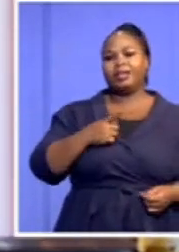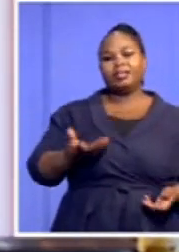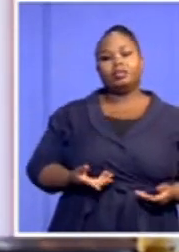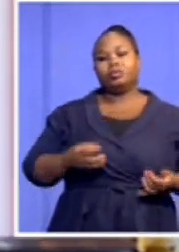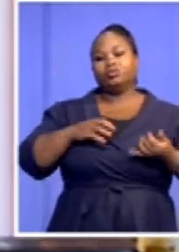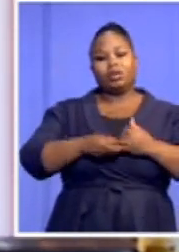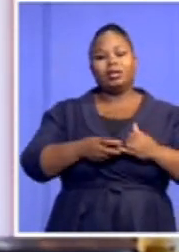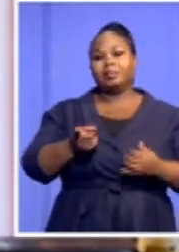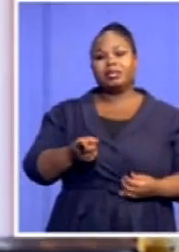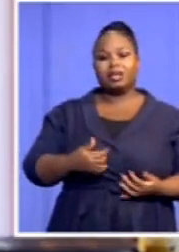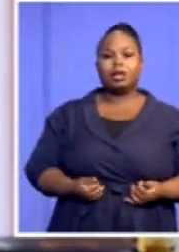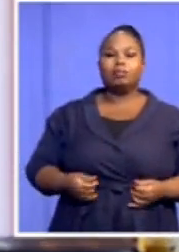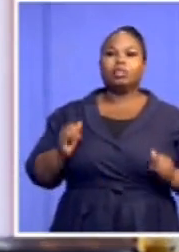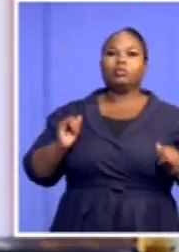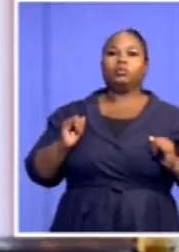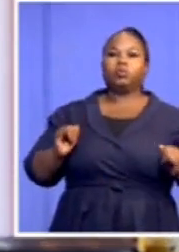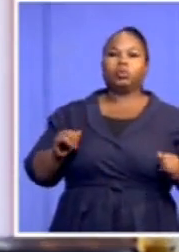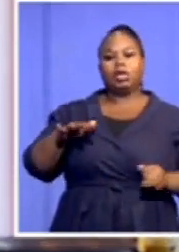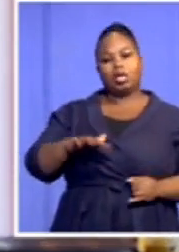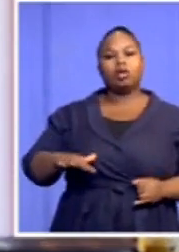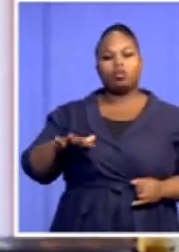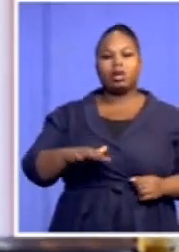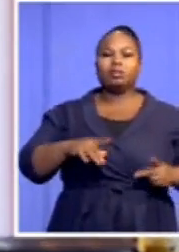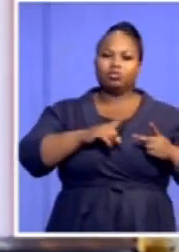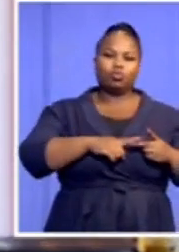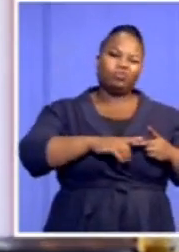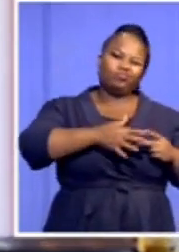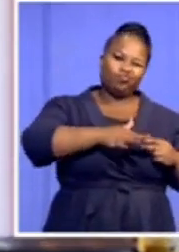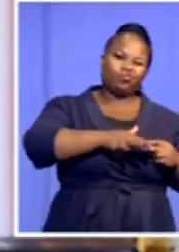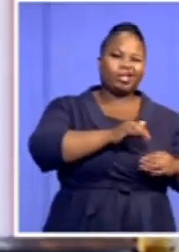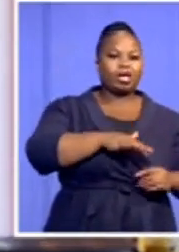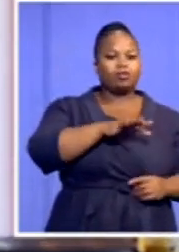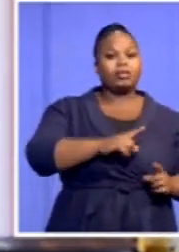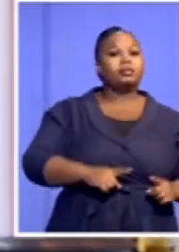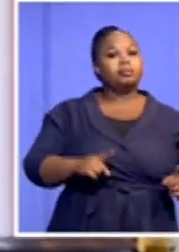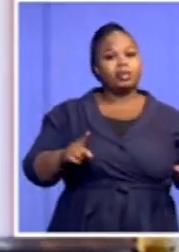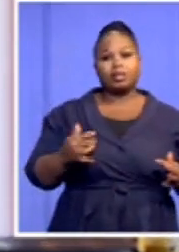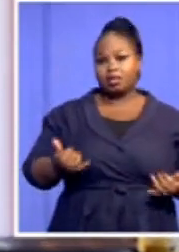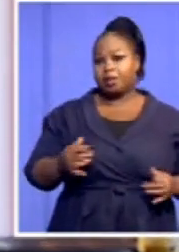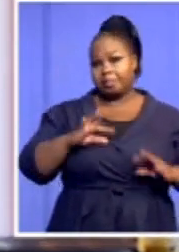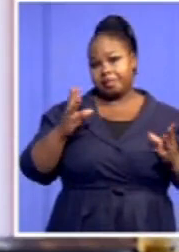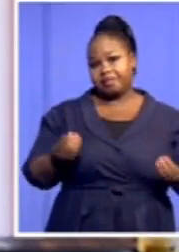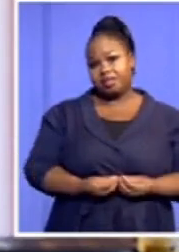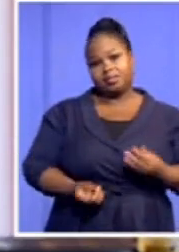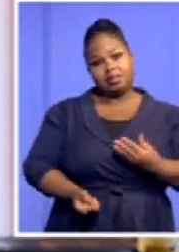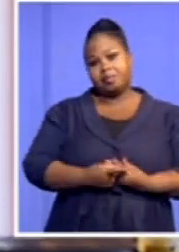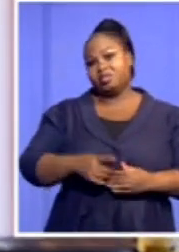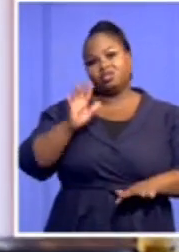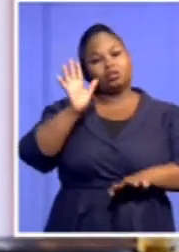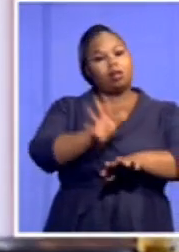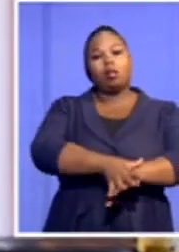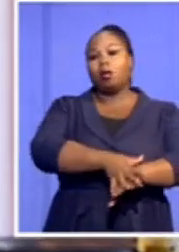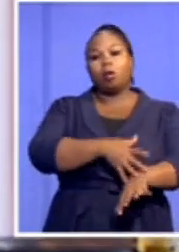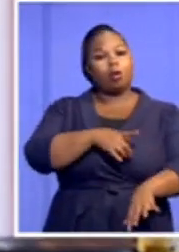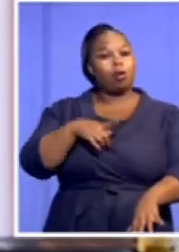places to the least severe places, but the pace at which that's happening is so extremely slow. It is adding